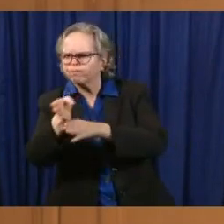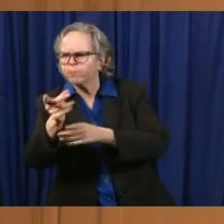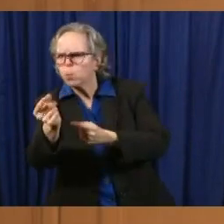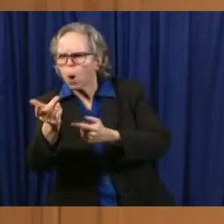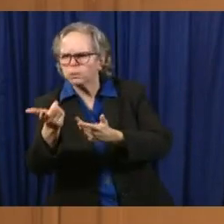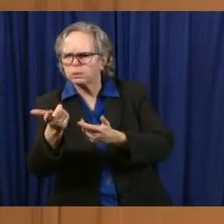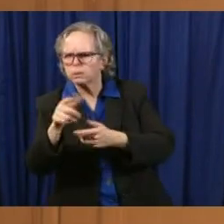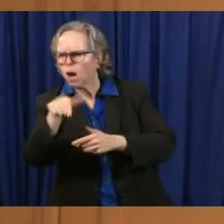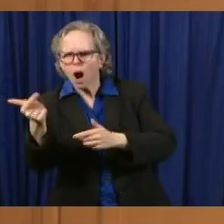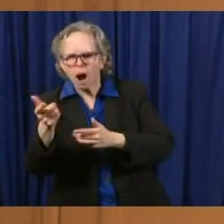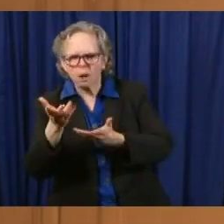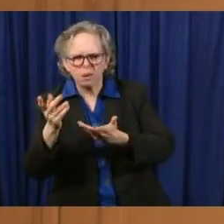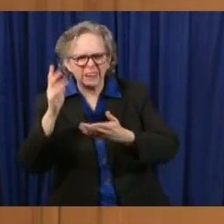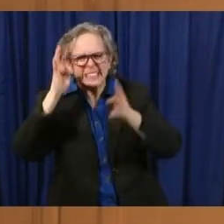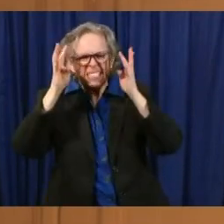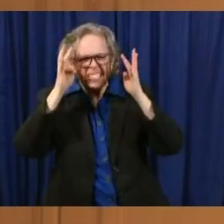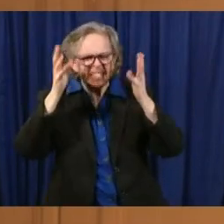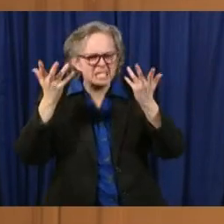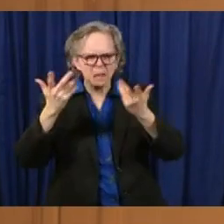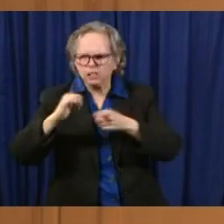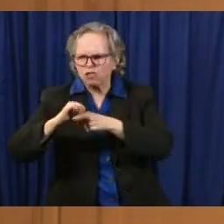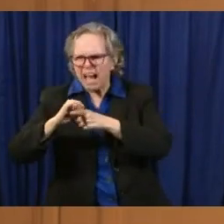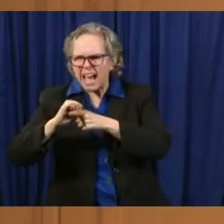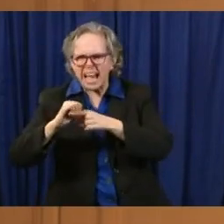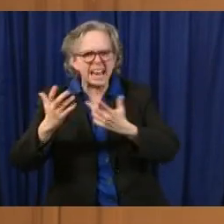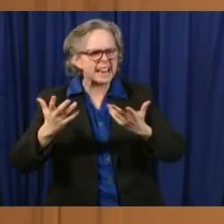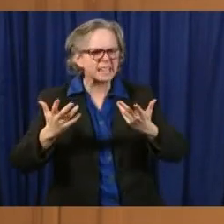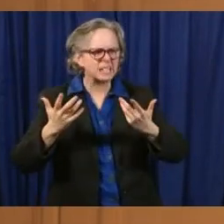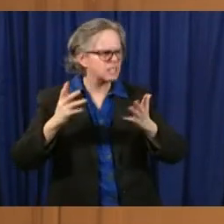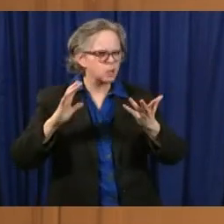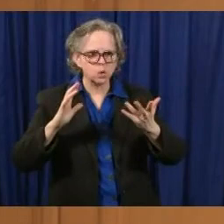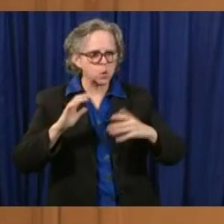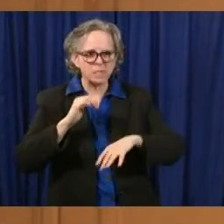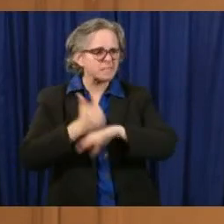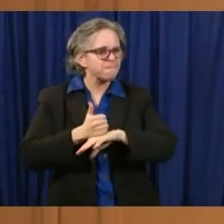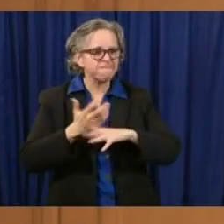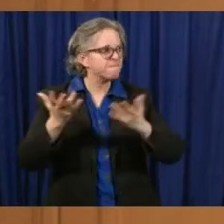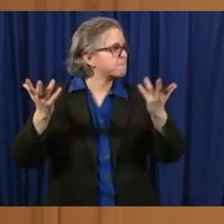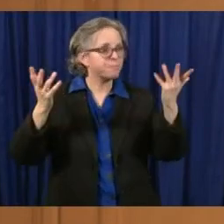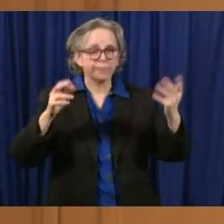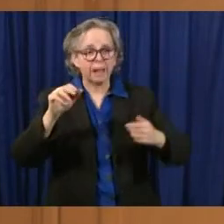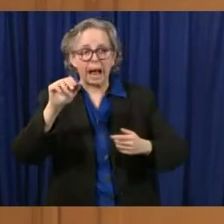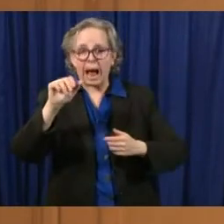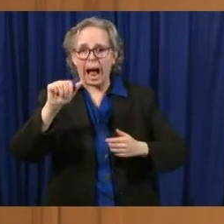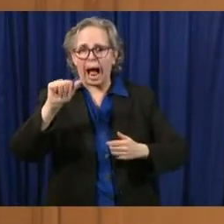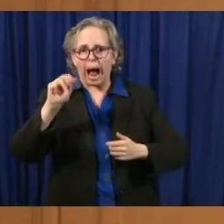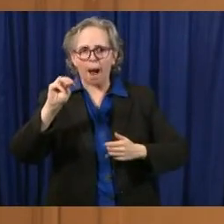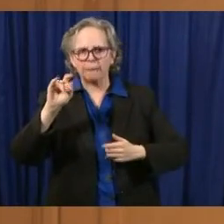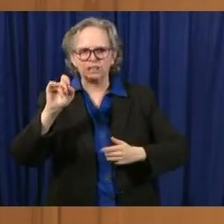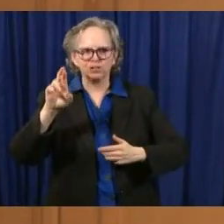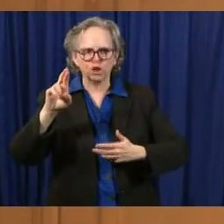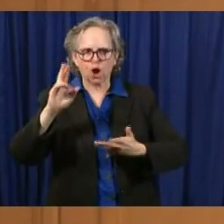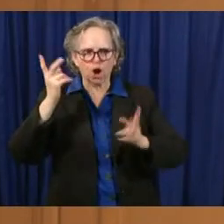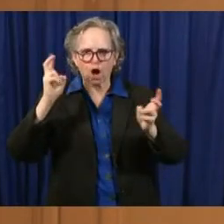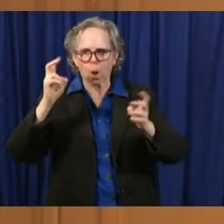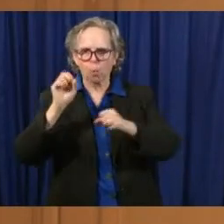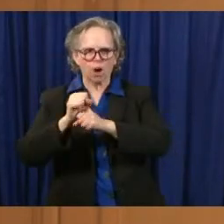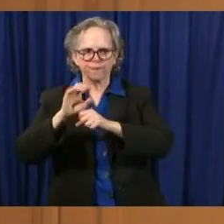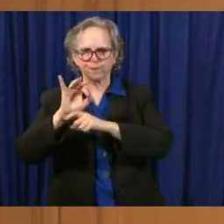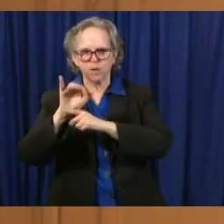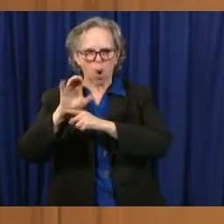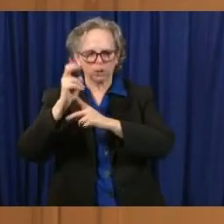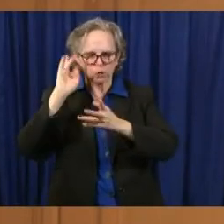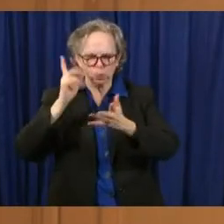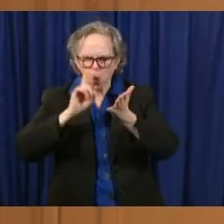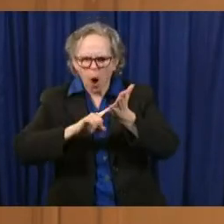is basically an amateur epi workforce. So we have, alongside our experienced public health officials, we're going to